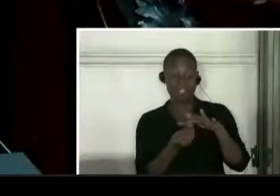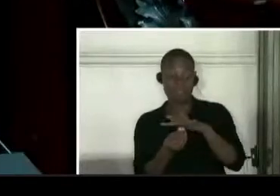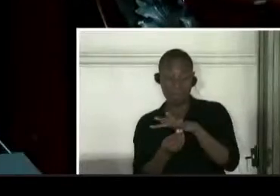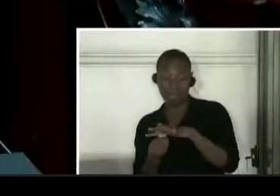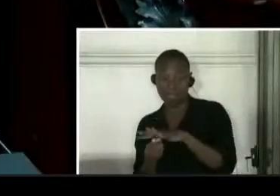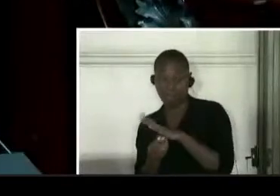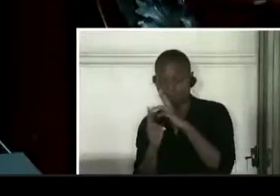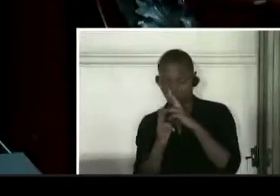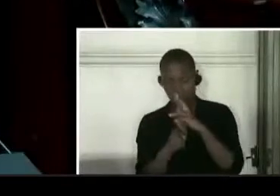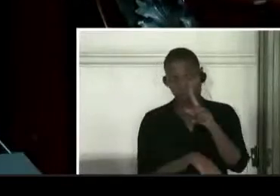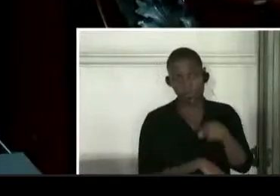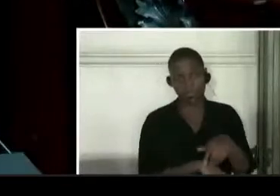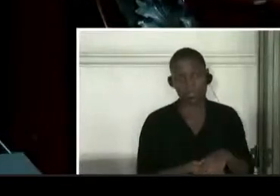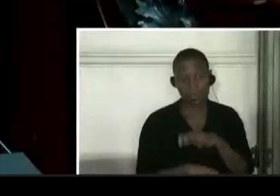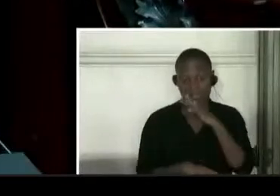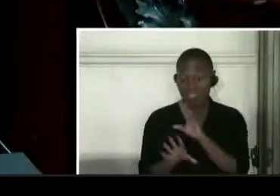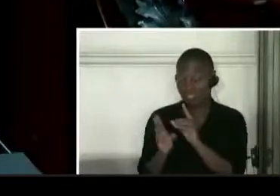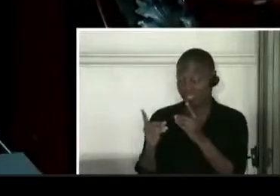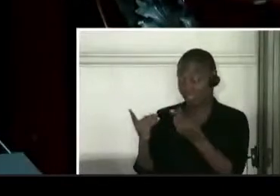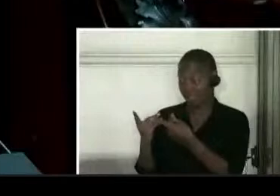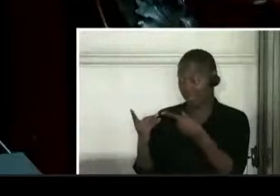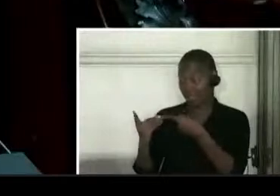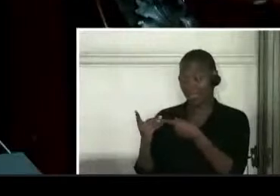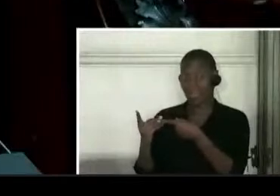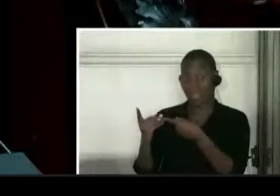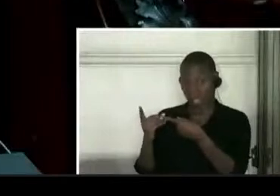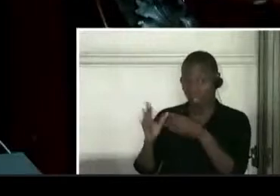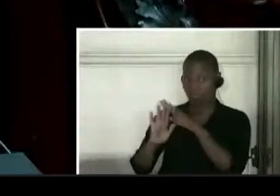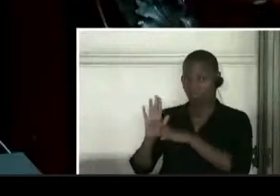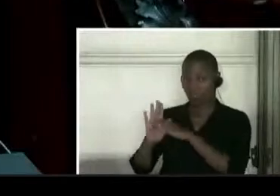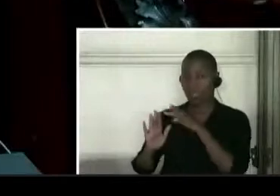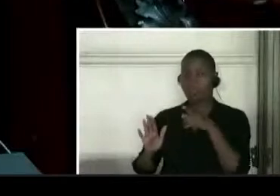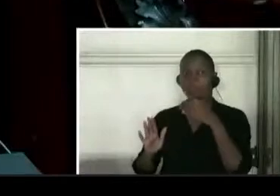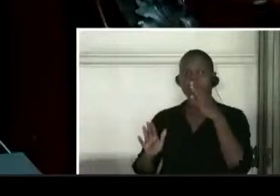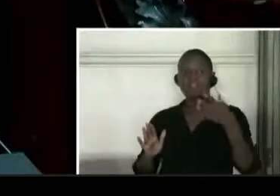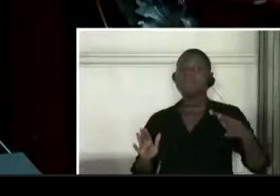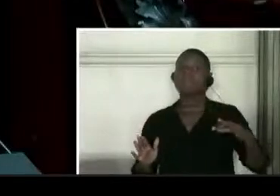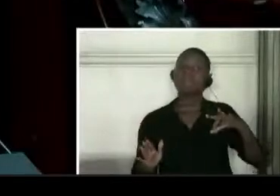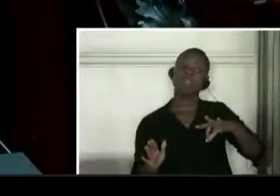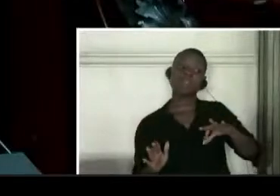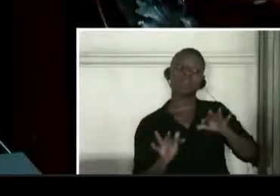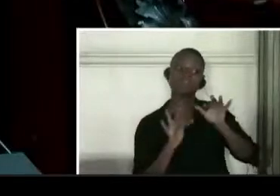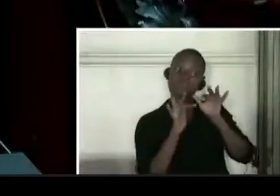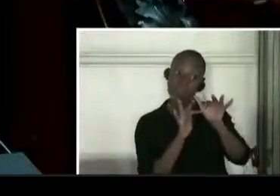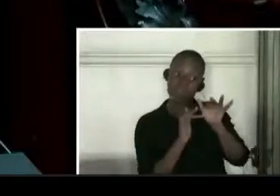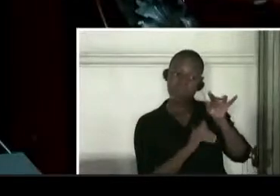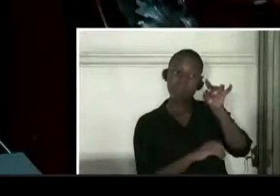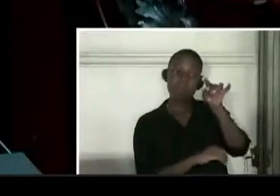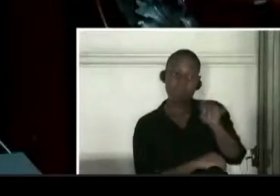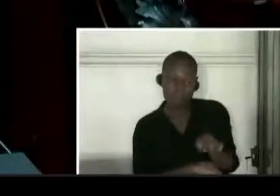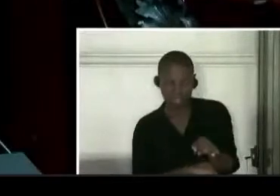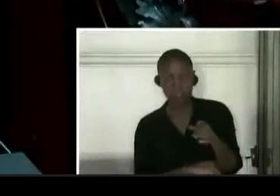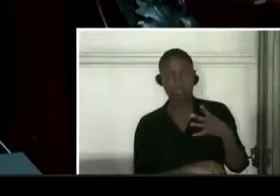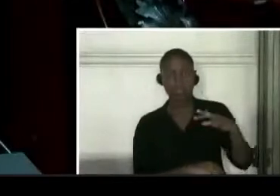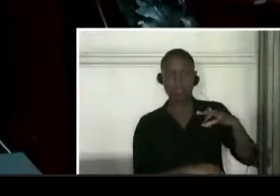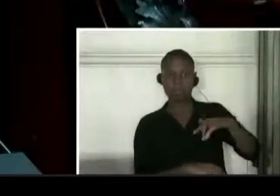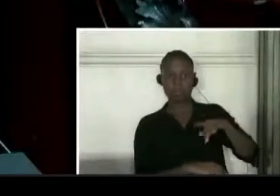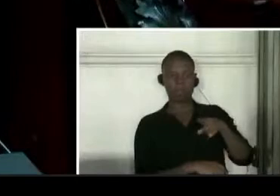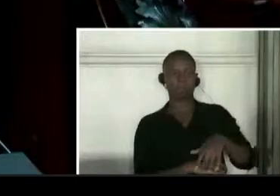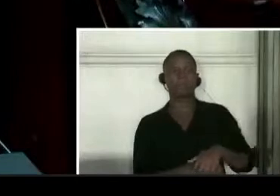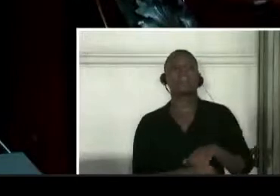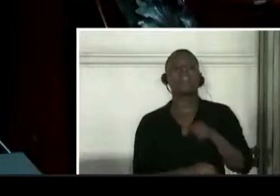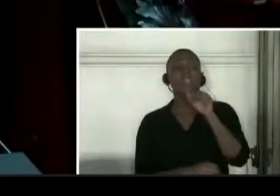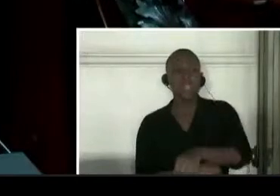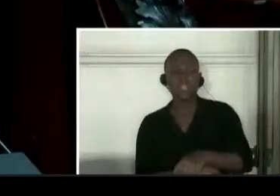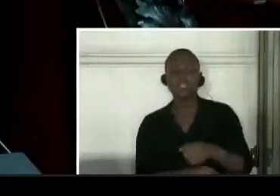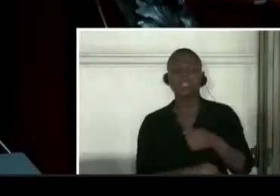siyanxusa ukuthi umnyango uqinisekise ukuthi lolu hlelo kuhlomula labo okumele bahlomule. Sihlalo sizwile